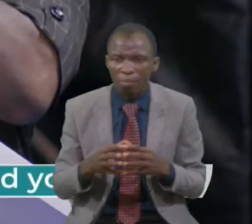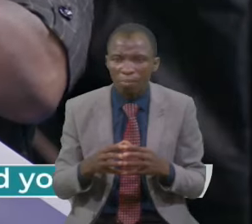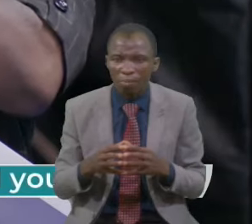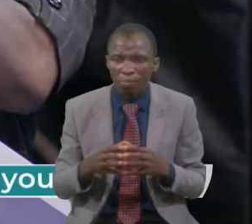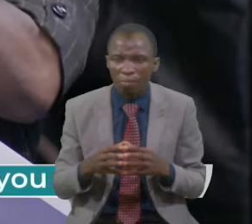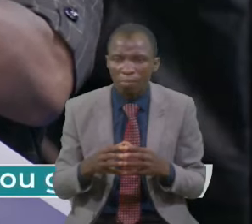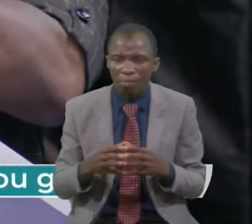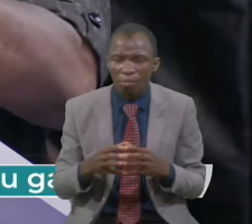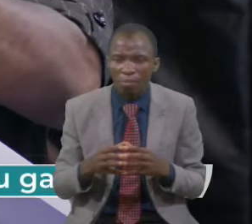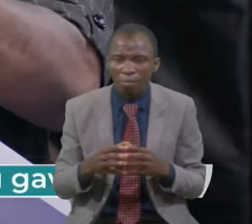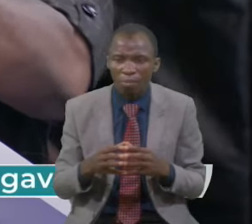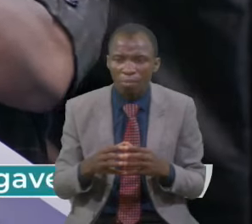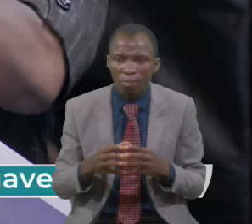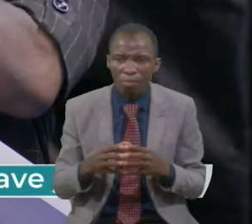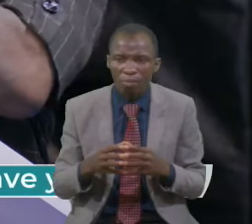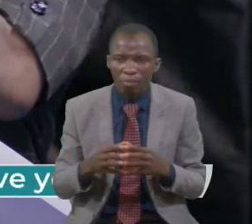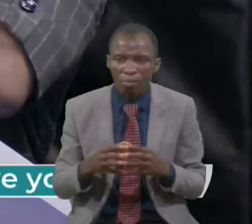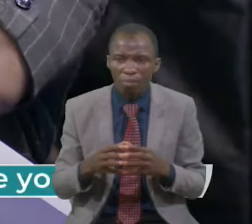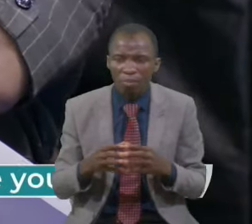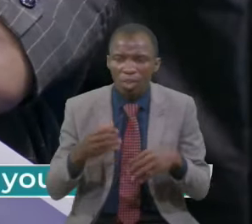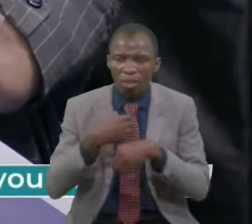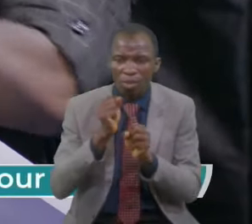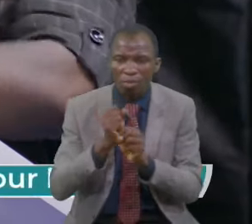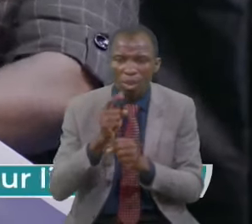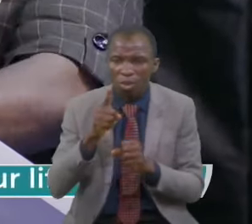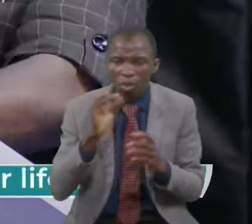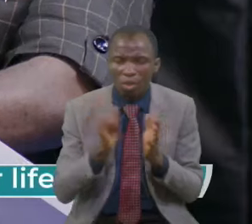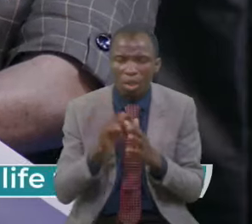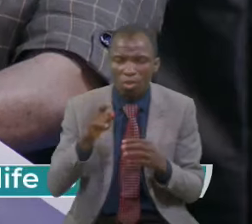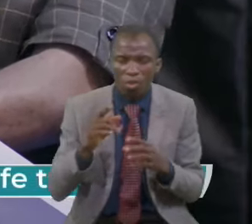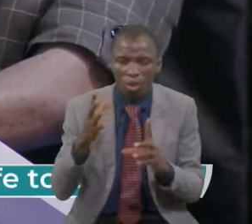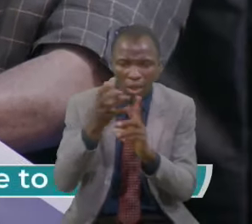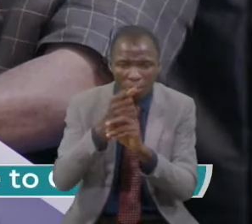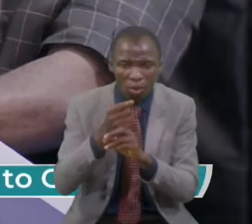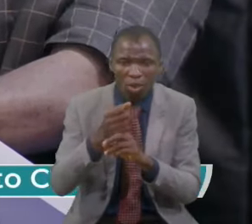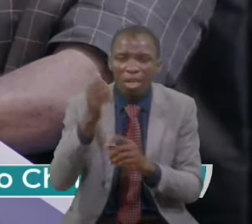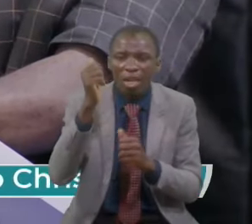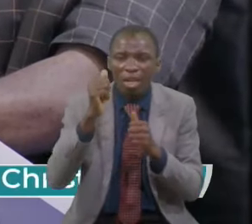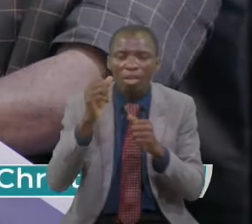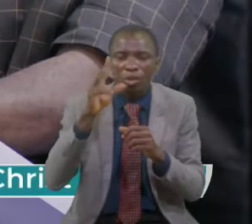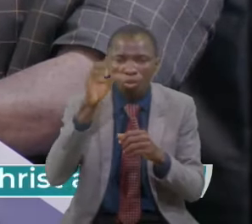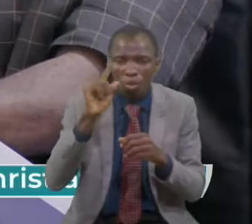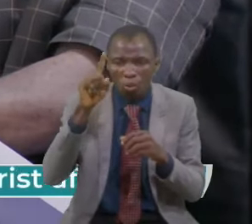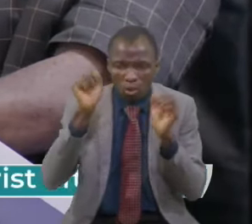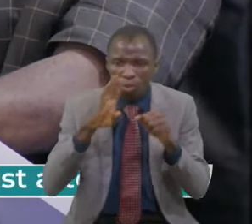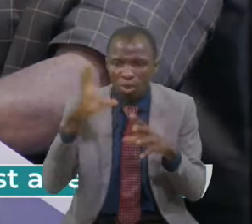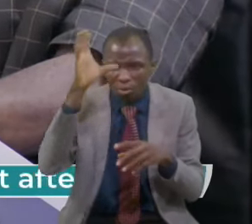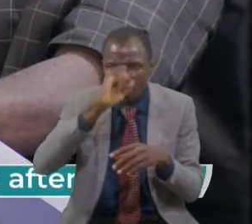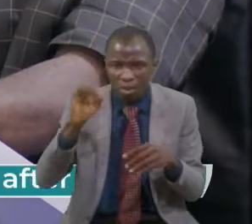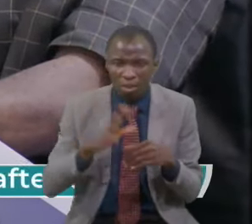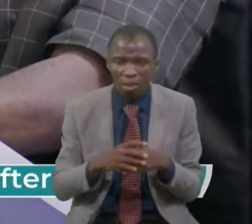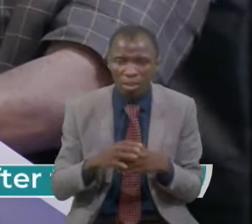keep on. Make sure we capture all. Nobody should be missing. Jesus is